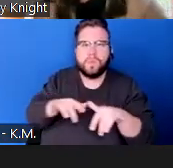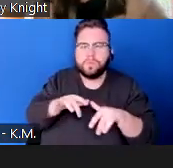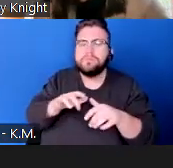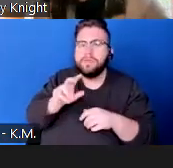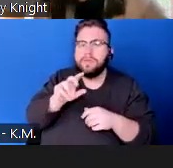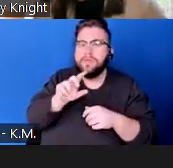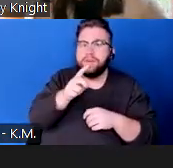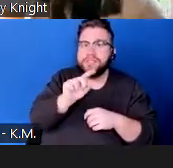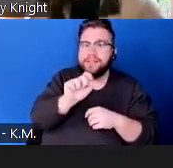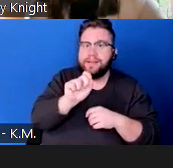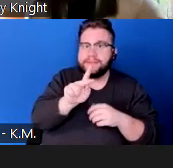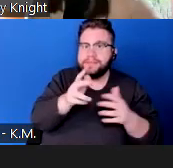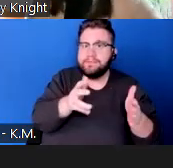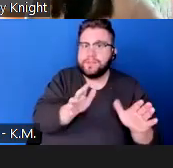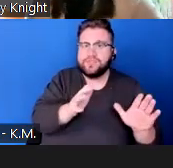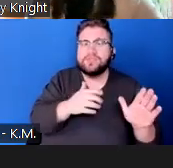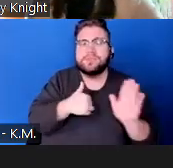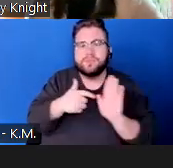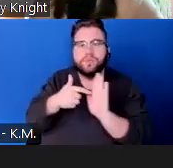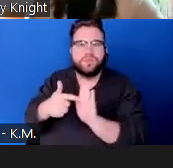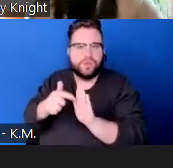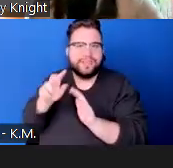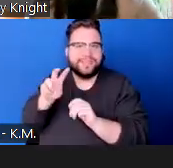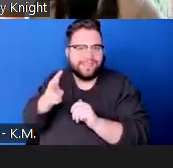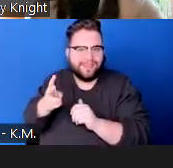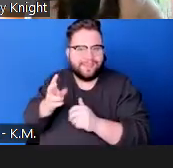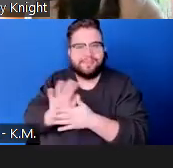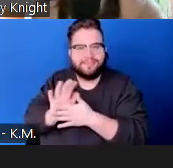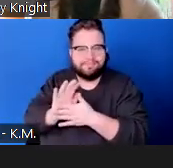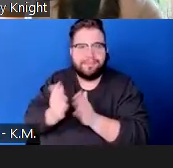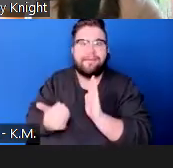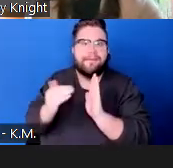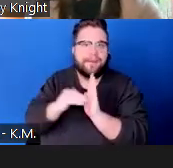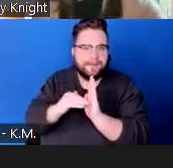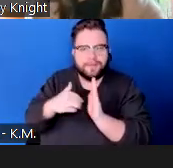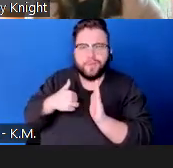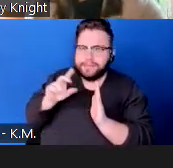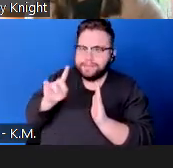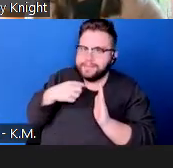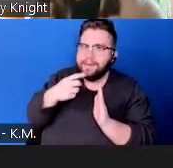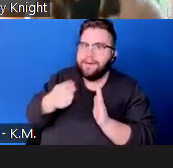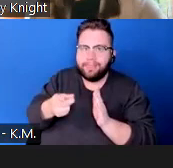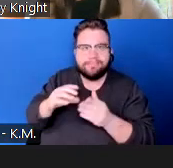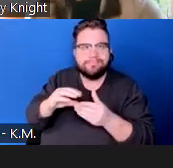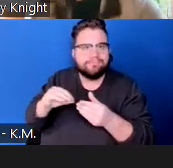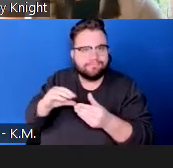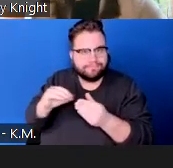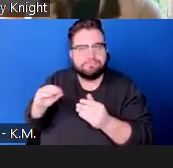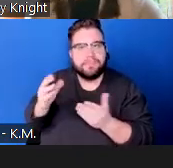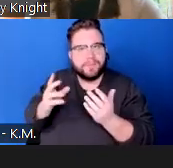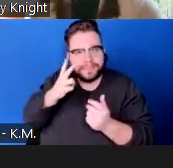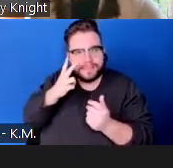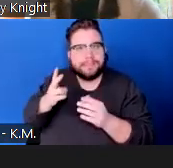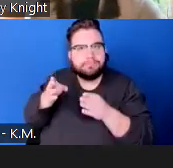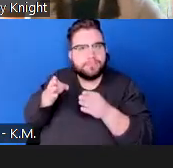again. This time, though, we did tell them that some of the movies showed a person moving. And we asked them to